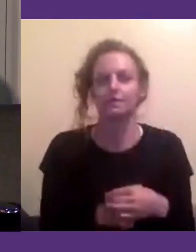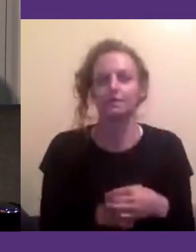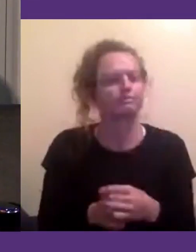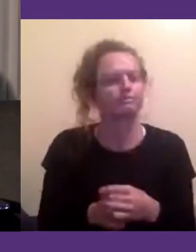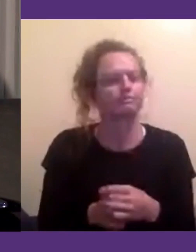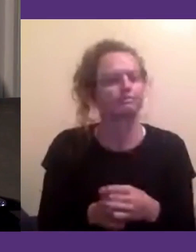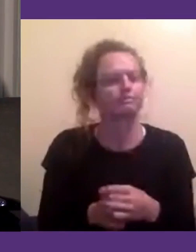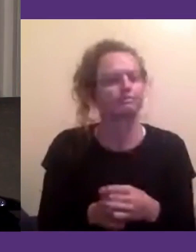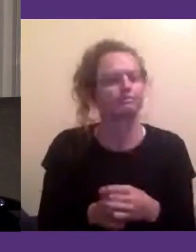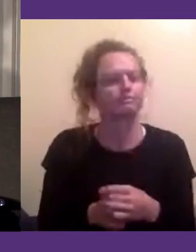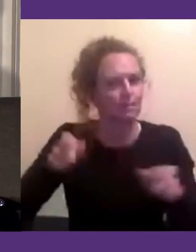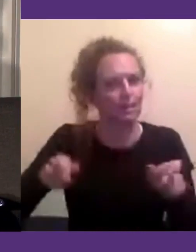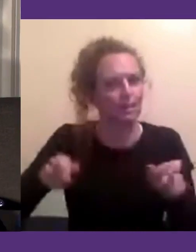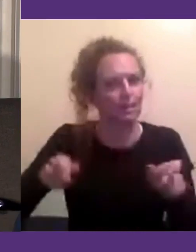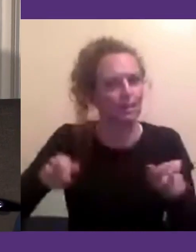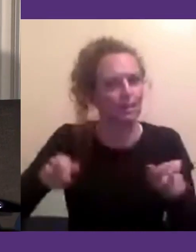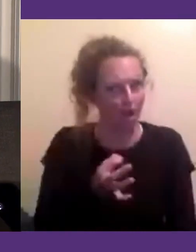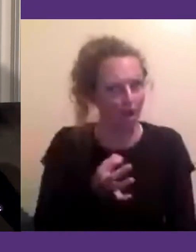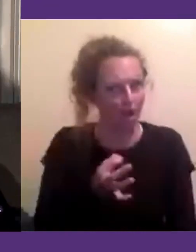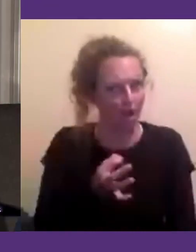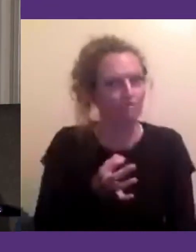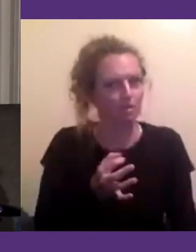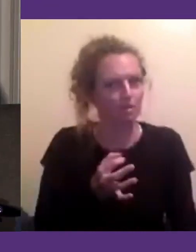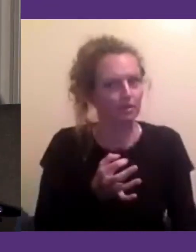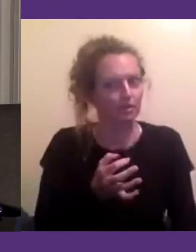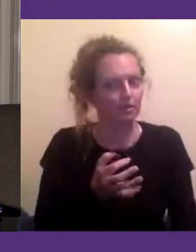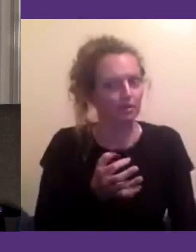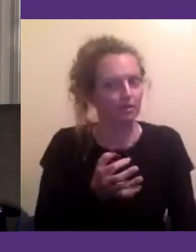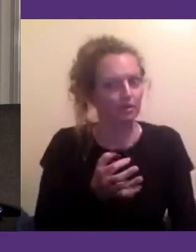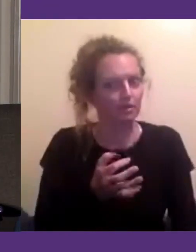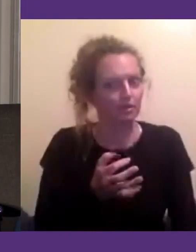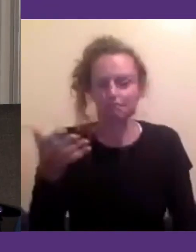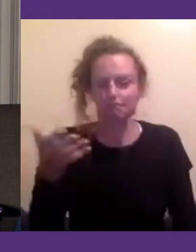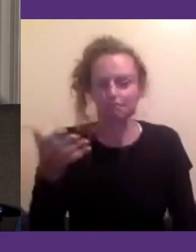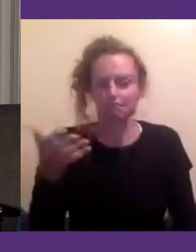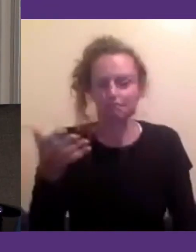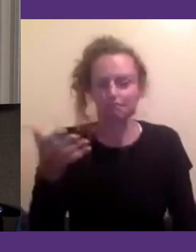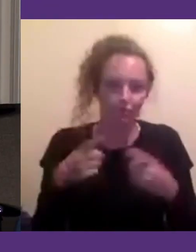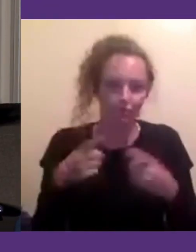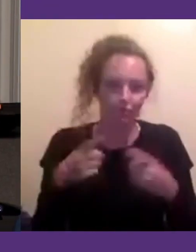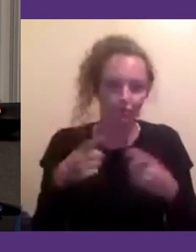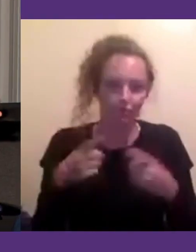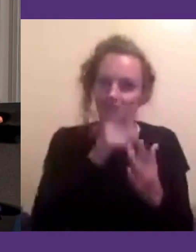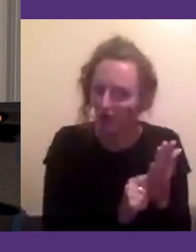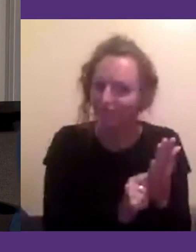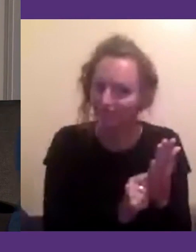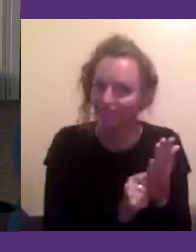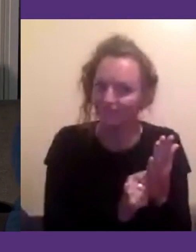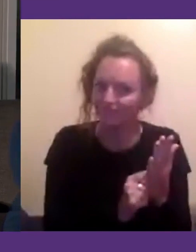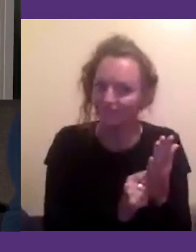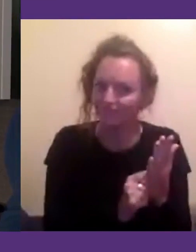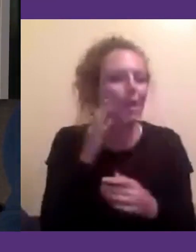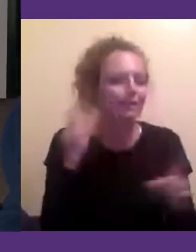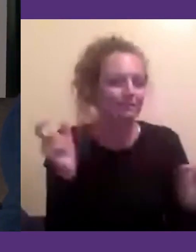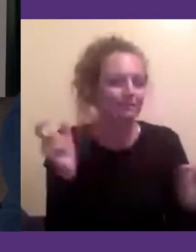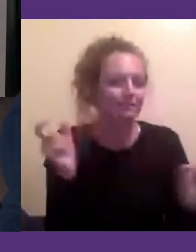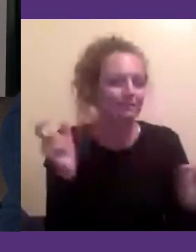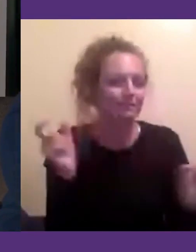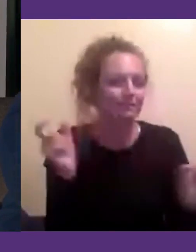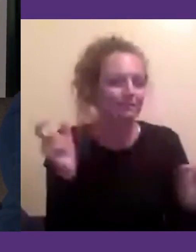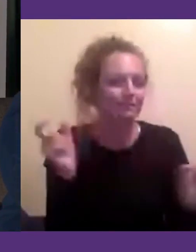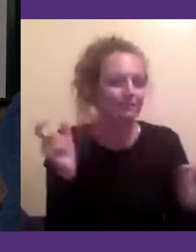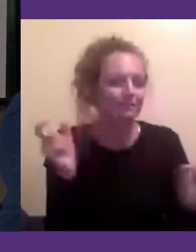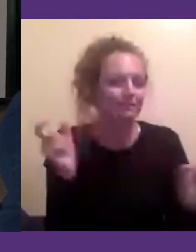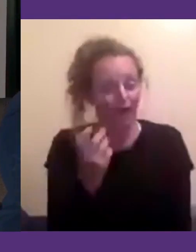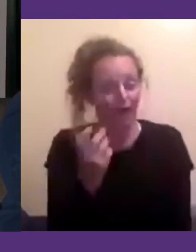without needing a good writer. So remember that. So before I started working at Times Radio, I was on this